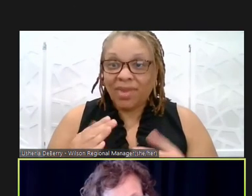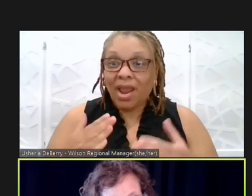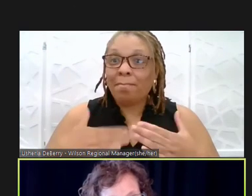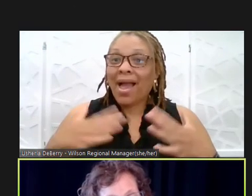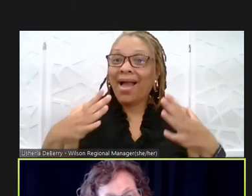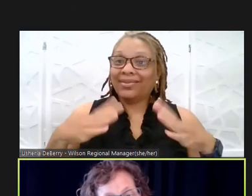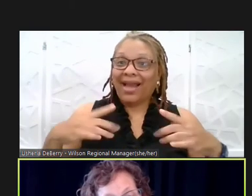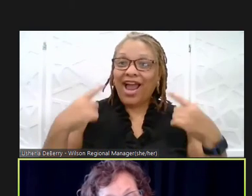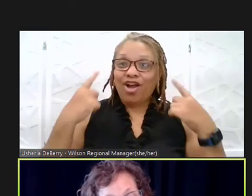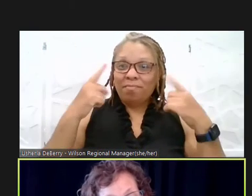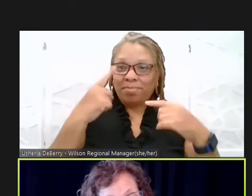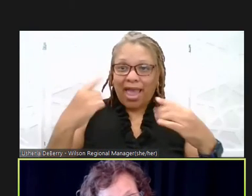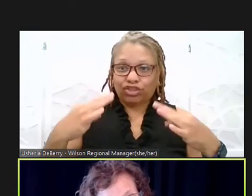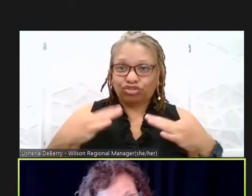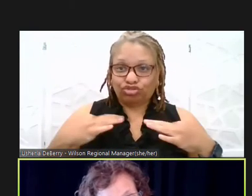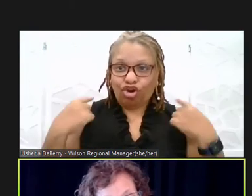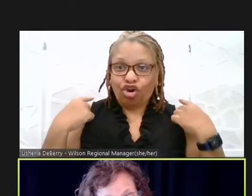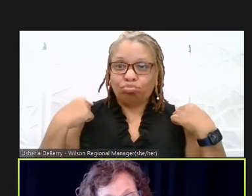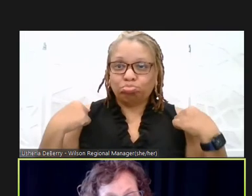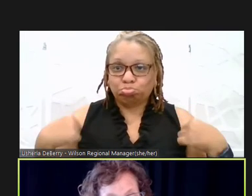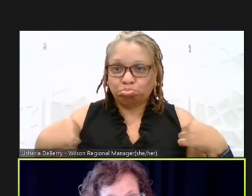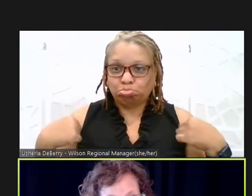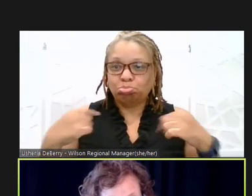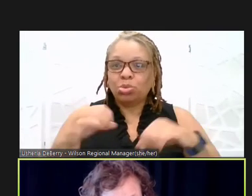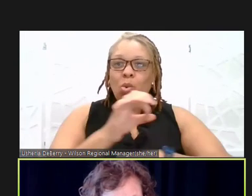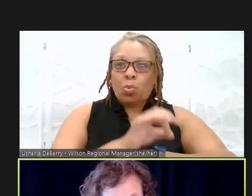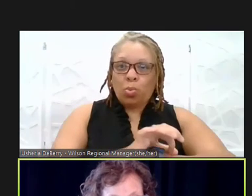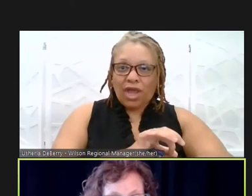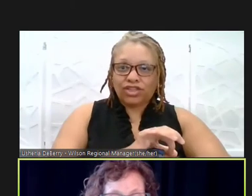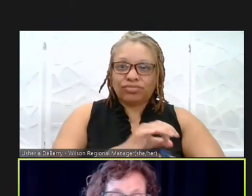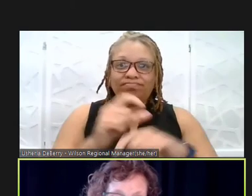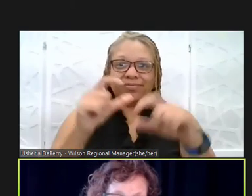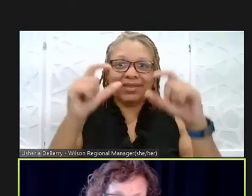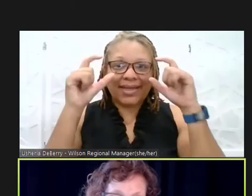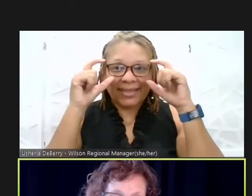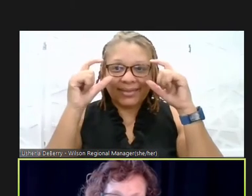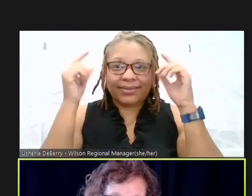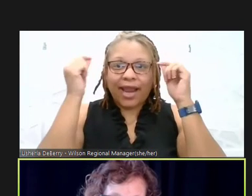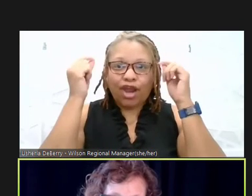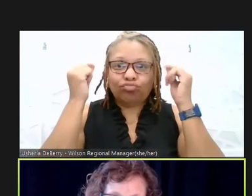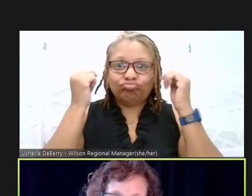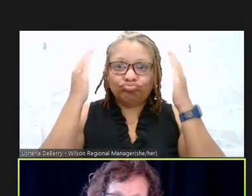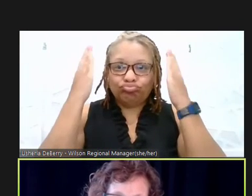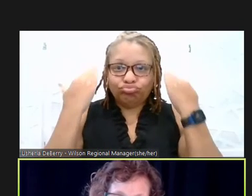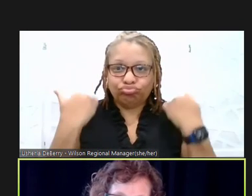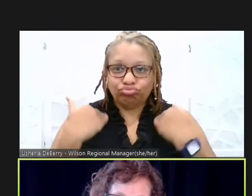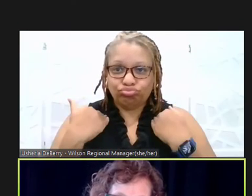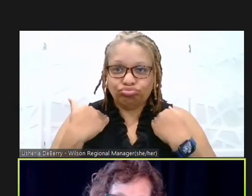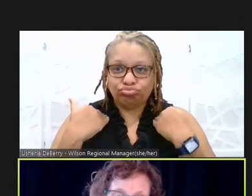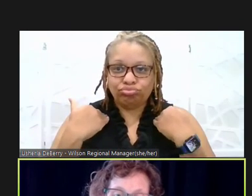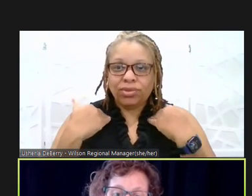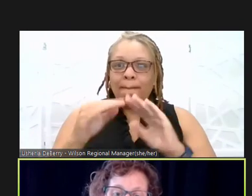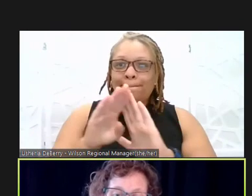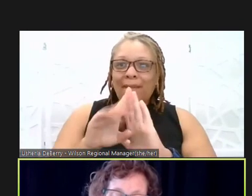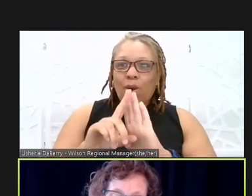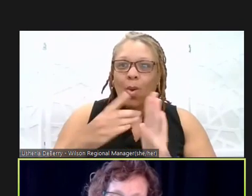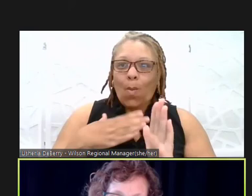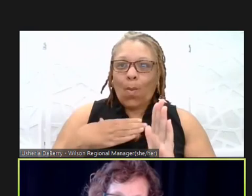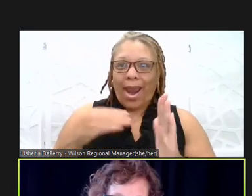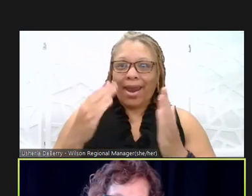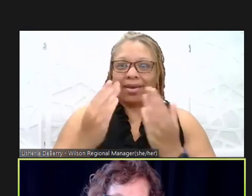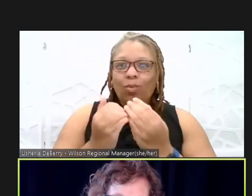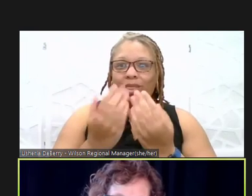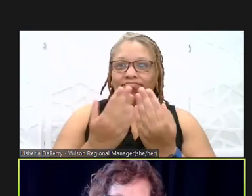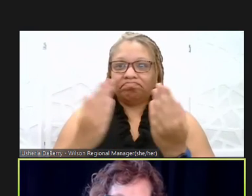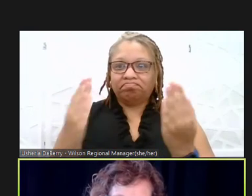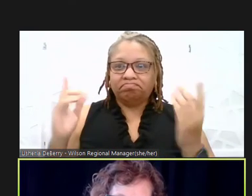make a comment, I will sign my name and then give a count of 3. Let me give a visual description. I have a white background. I have